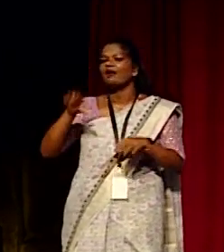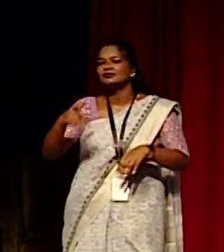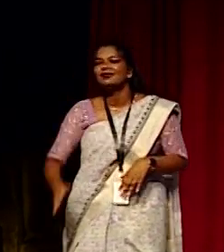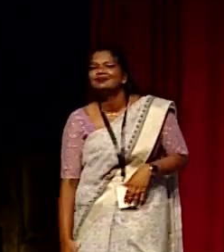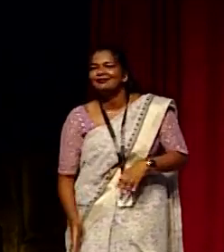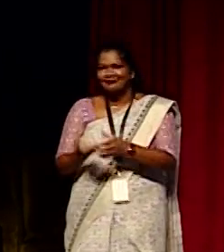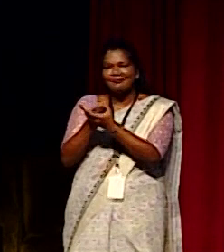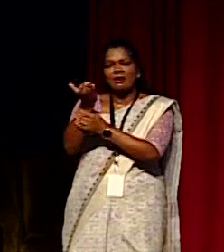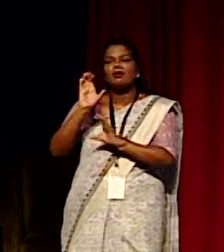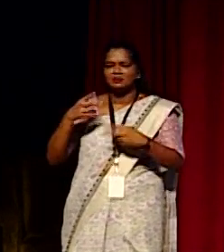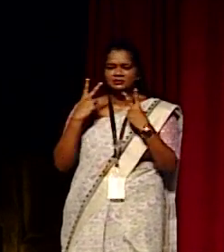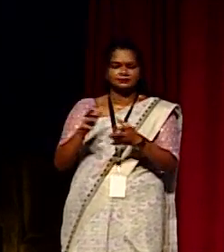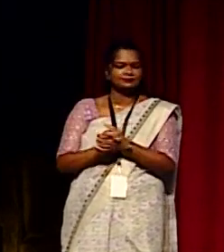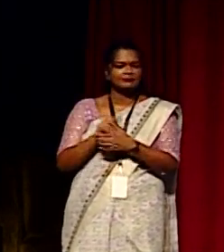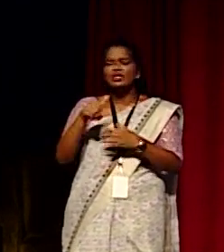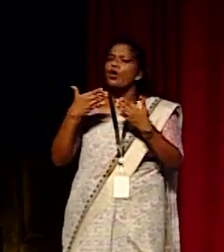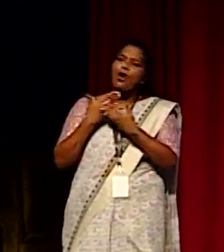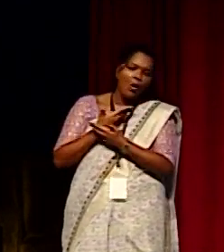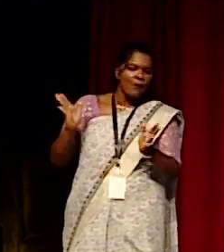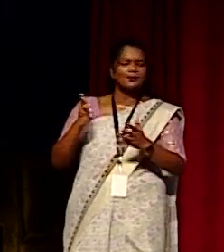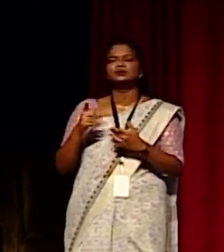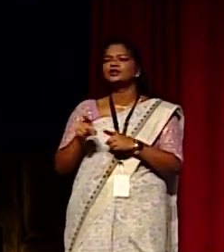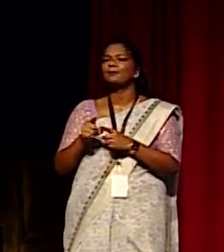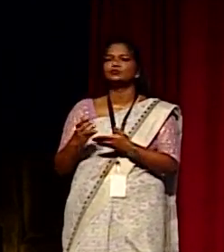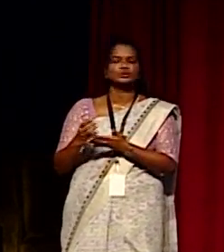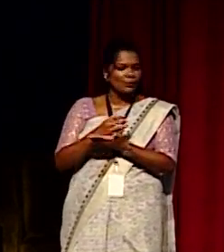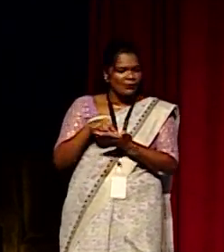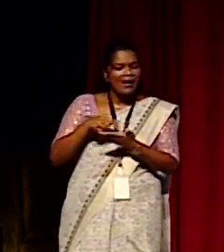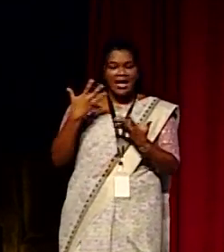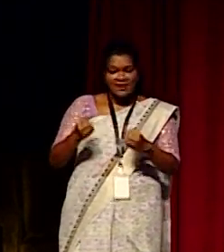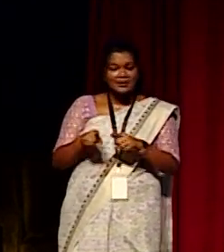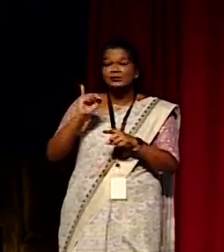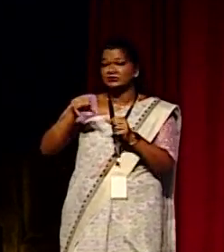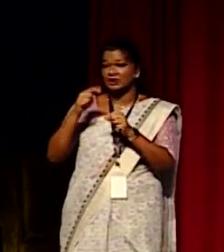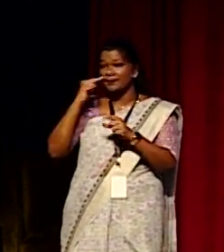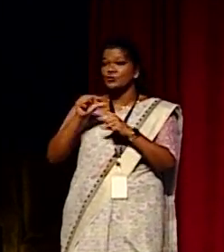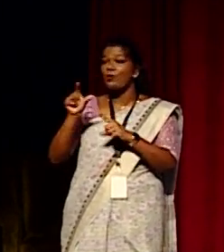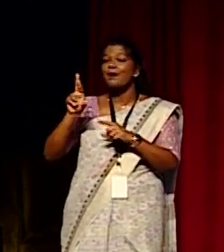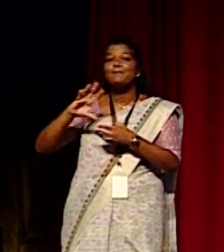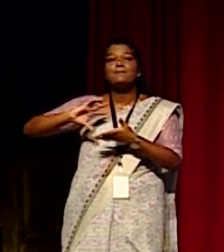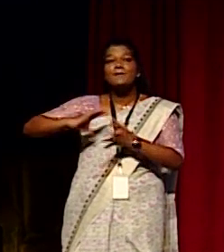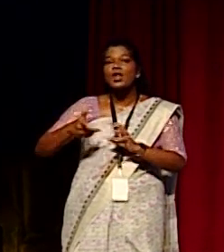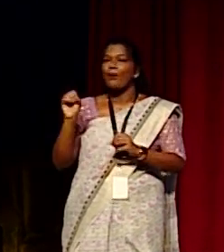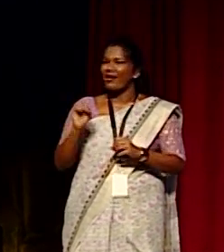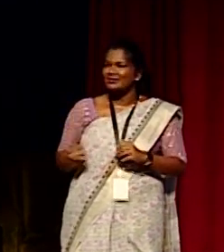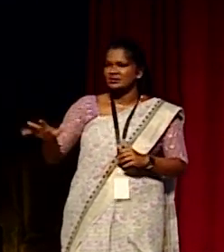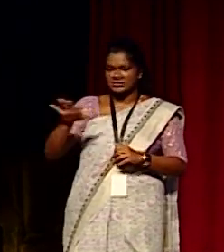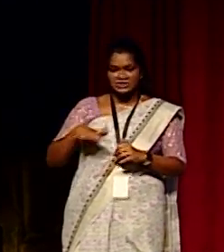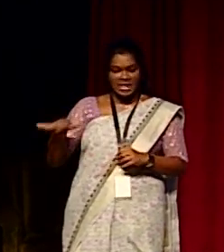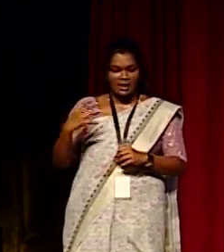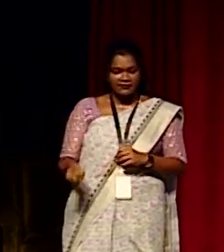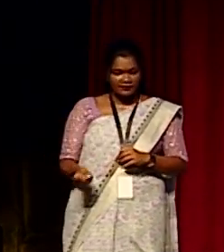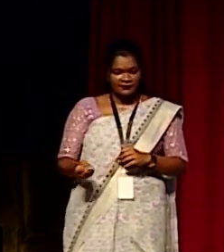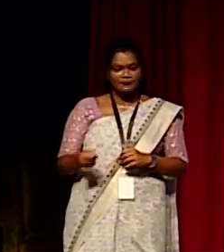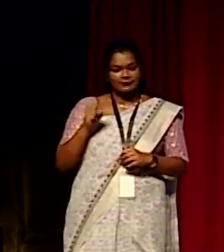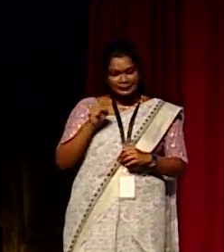Now, Jaipur foot is open source, so anybody can make it. But the Jaipur foot made by the Jaipur Foot Organization,